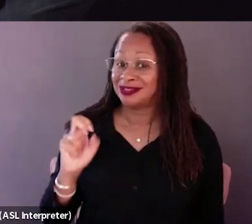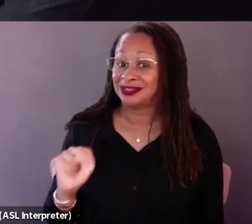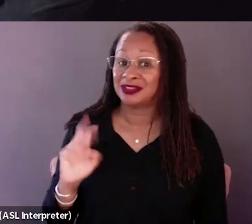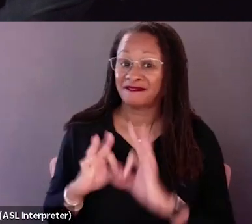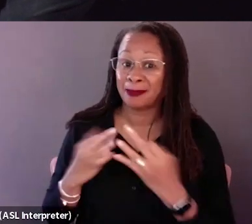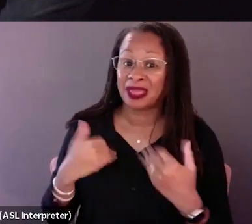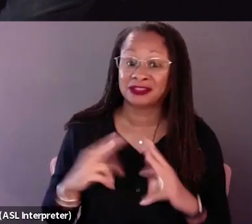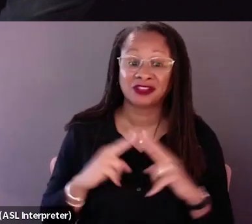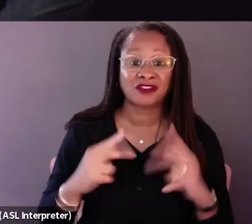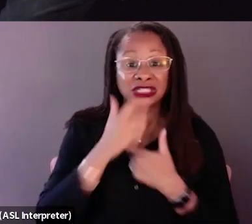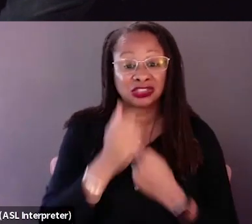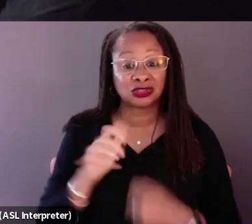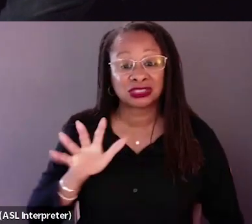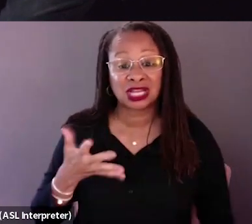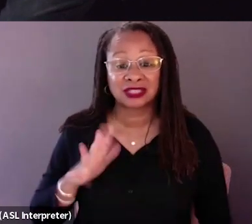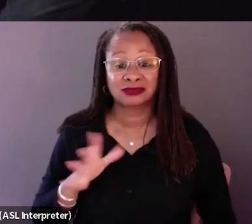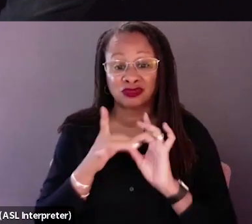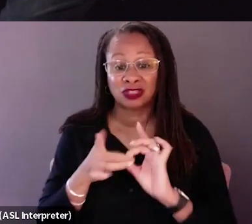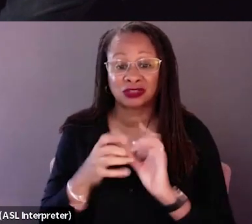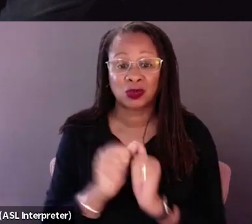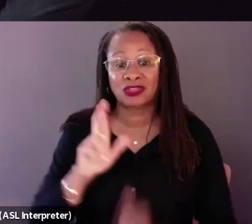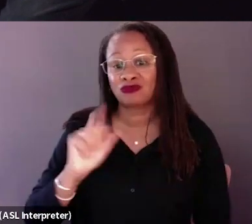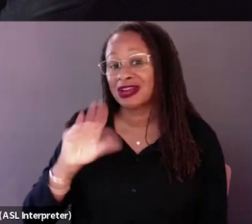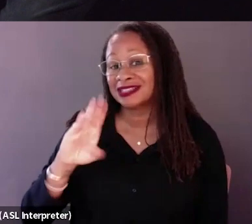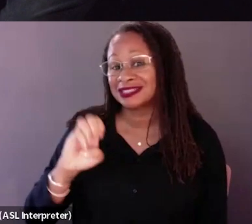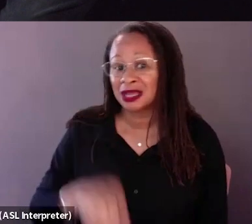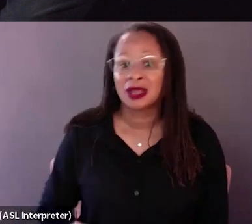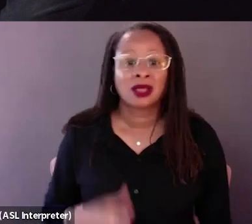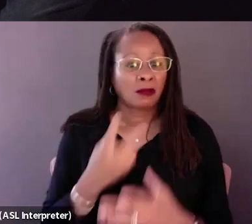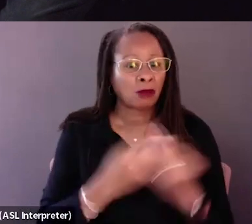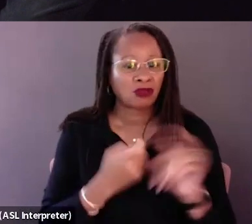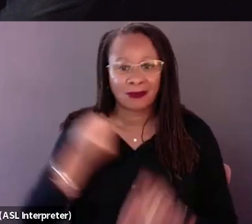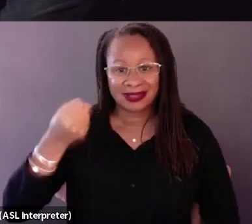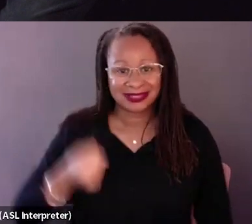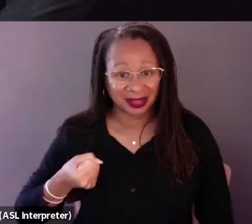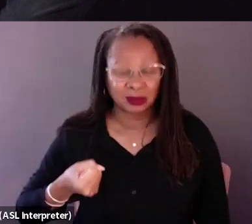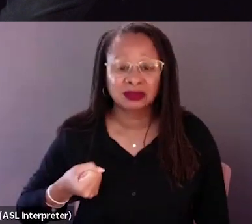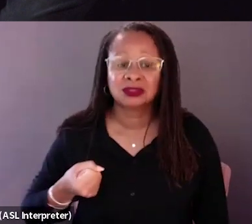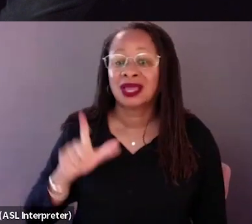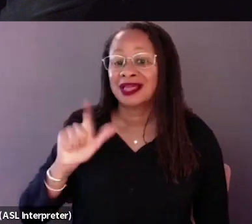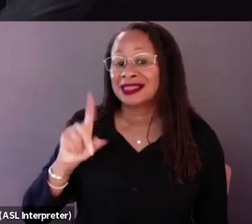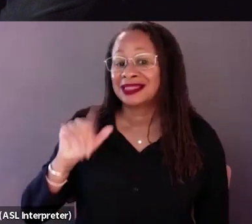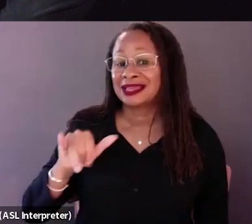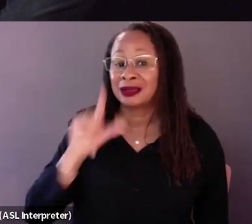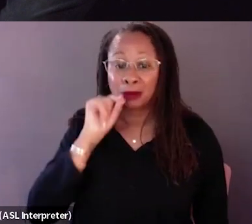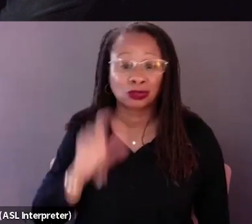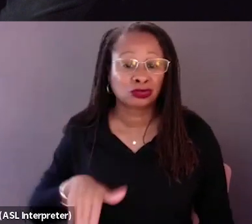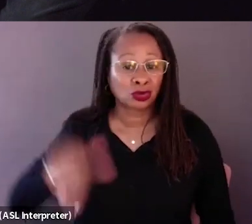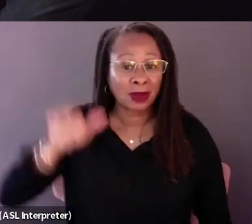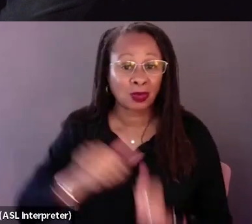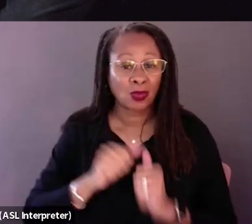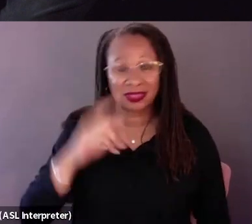very interesting kind of relationship with race. You know, they're both Southerners. Lady Bird grew up, you know, kind of with